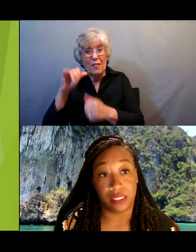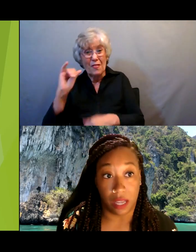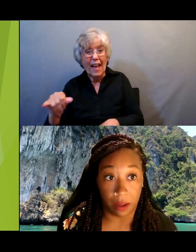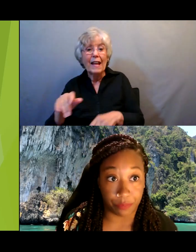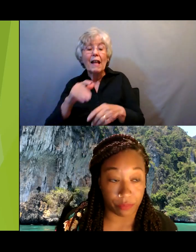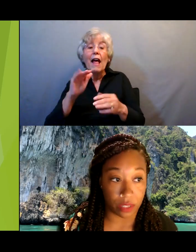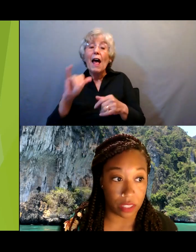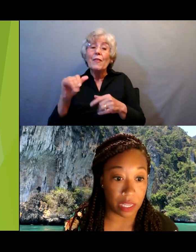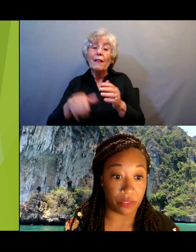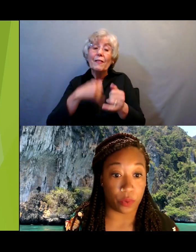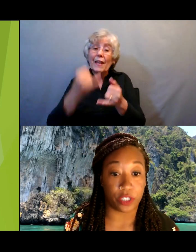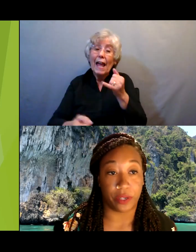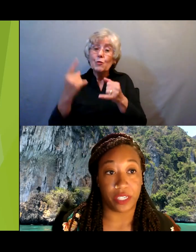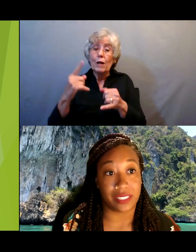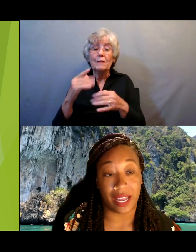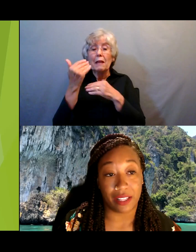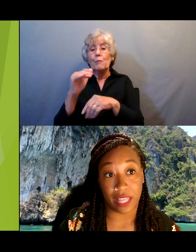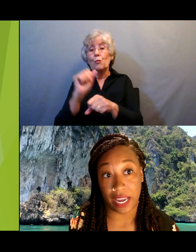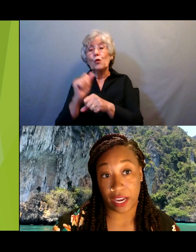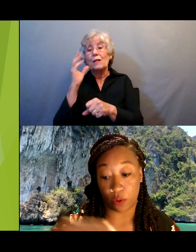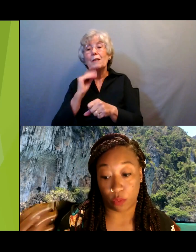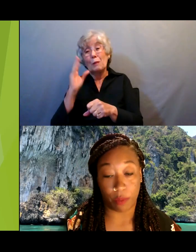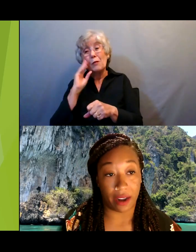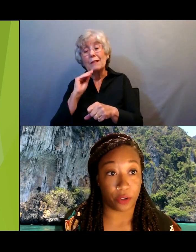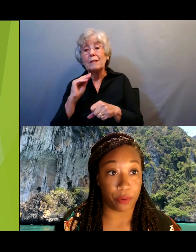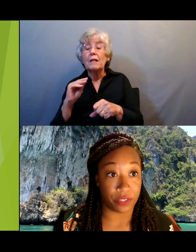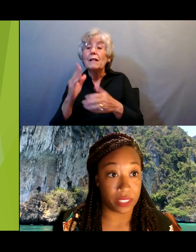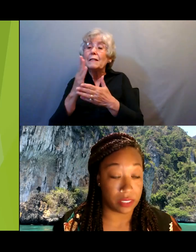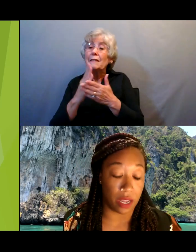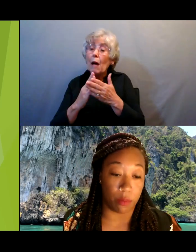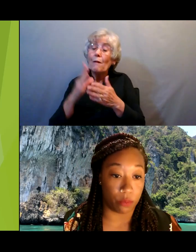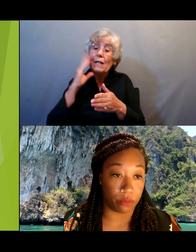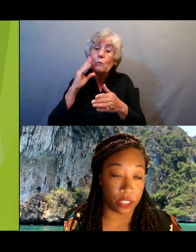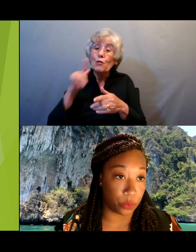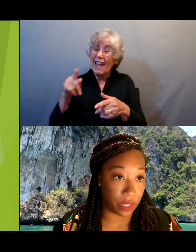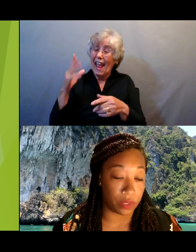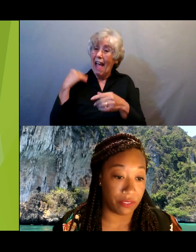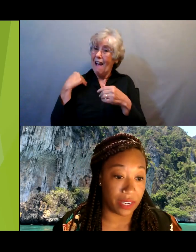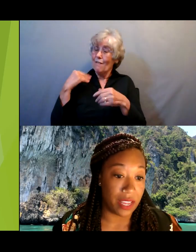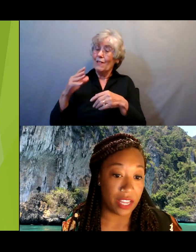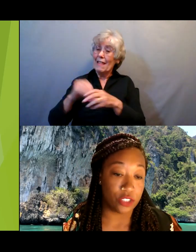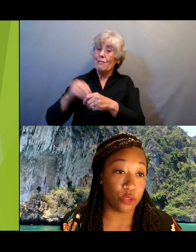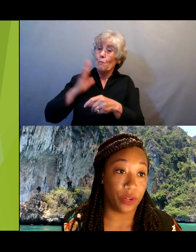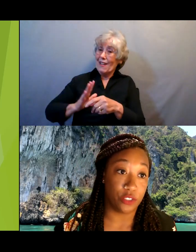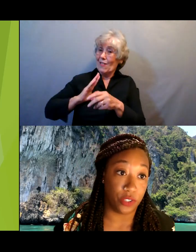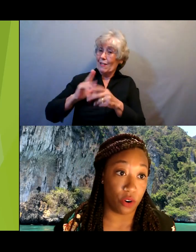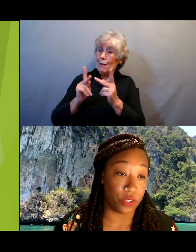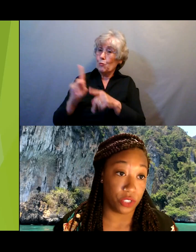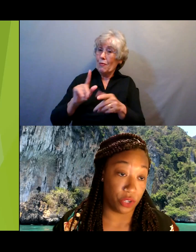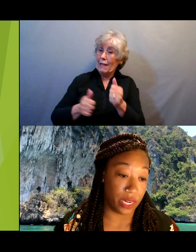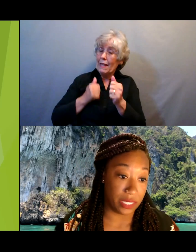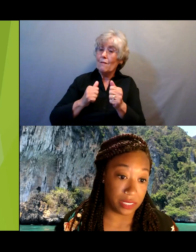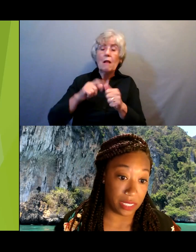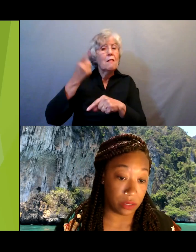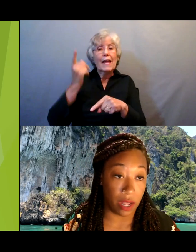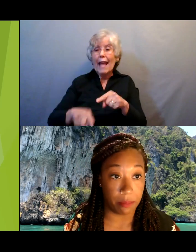experiences. Some of the work experiences that they had in their previous country where they were living don't transfer over to